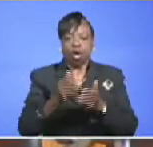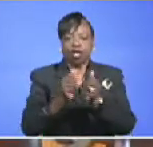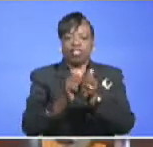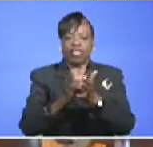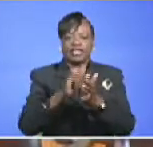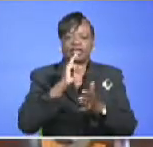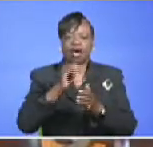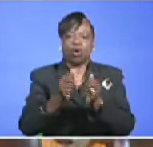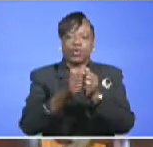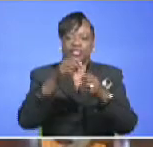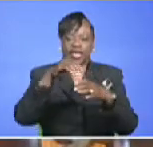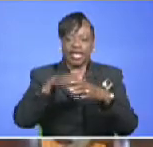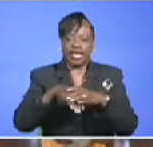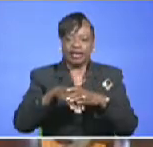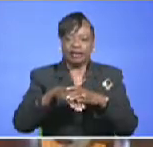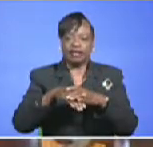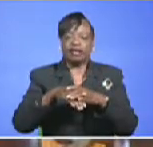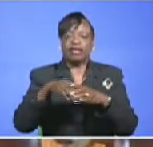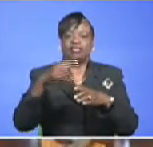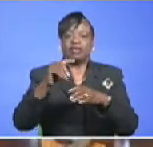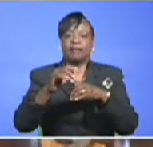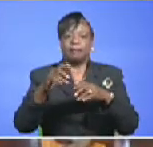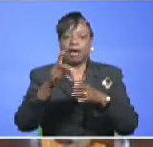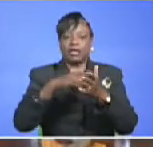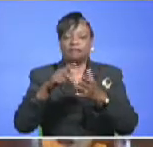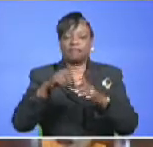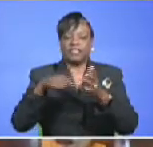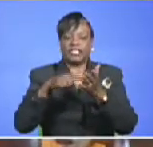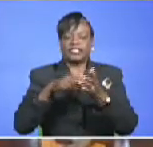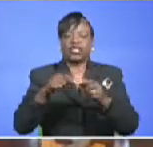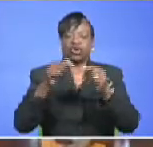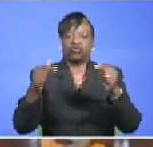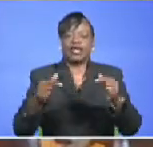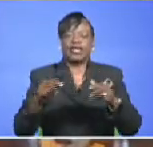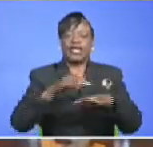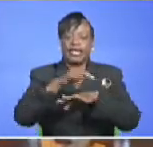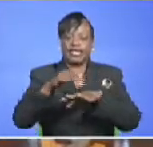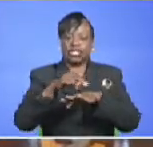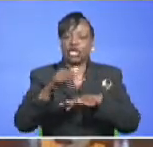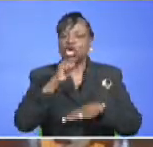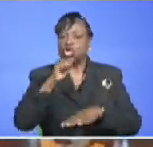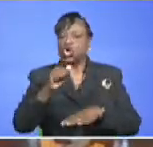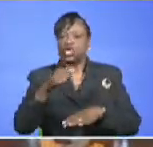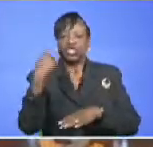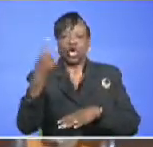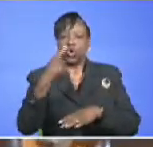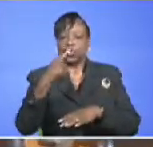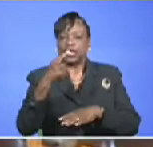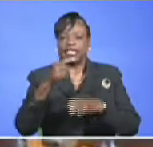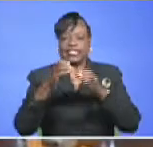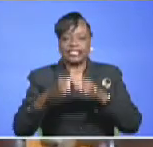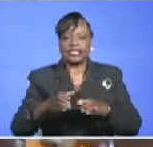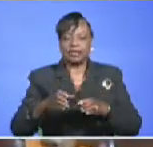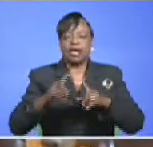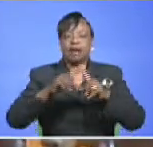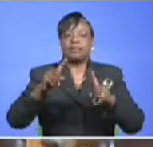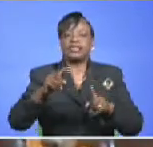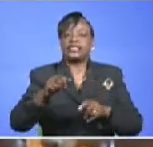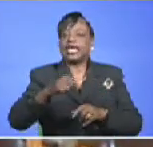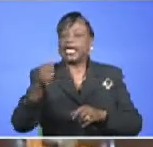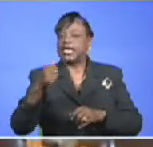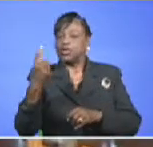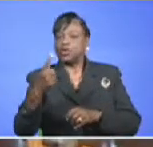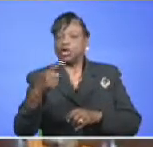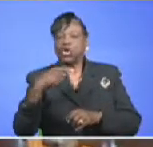the jurisdiction of this great nation. So it means not just citizens, but anyone within the jurisdictional